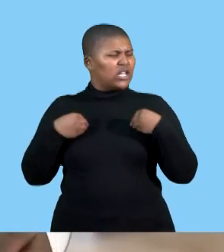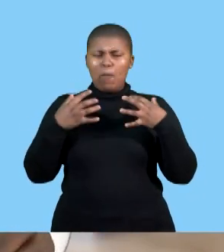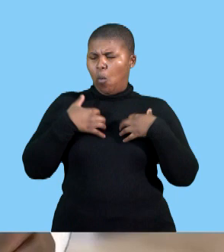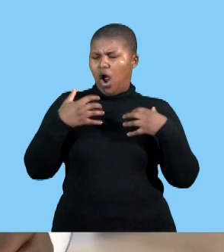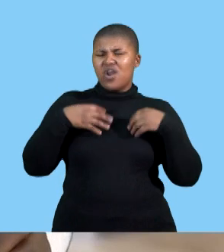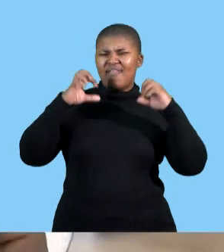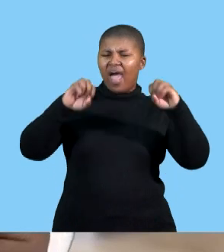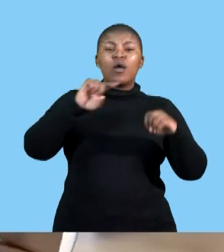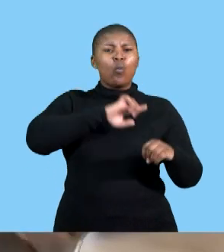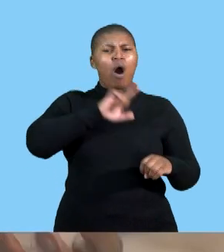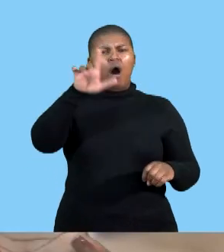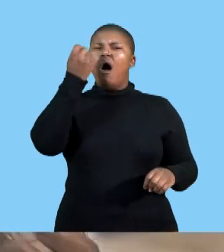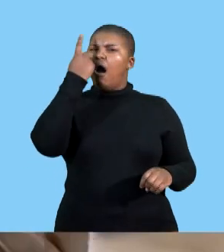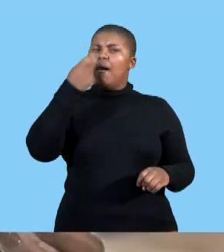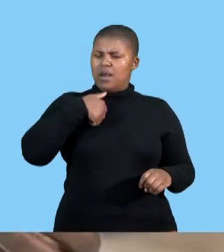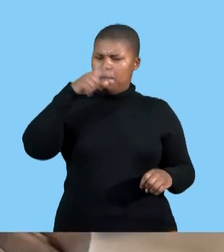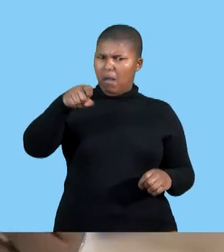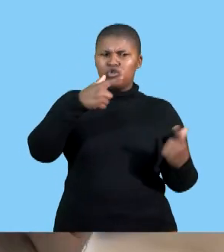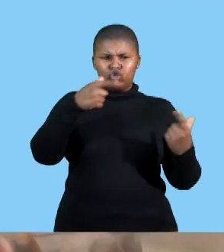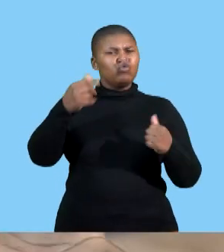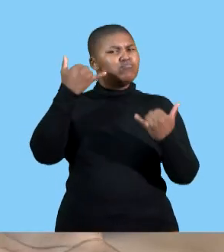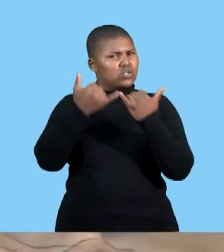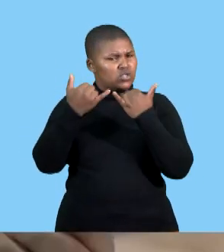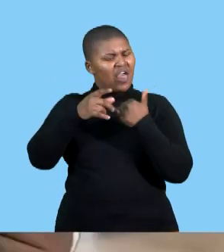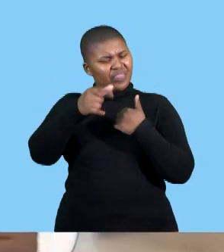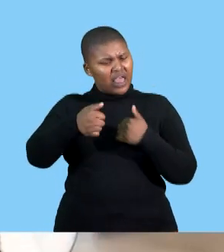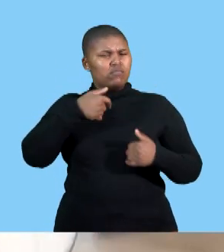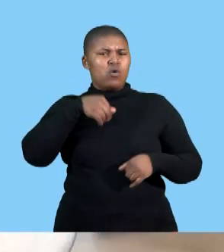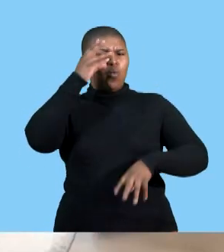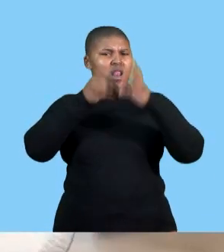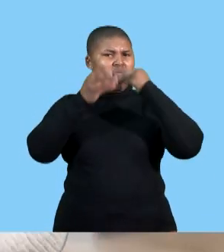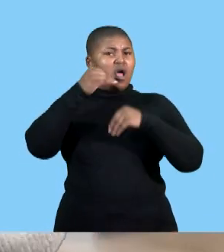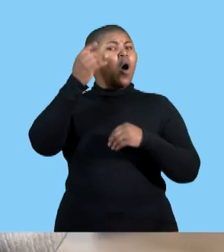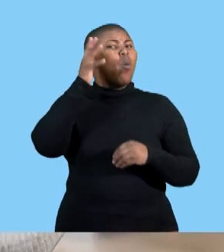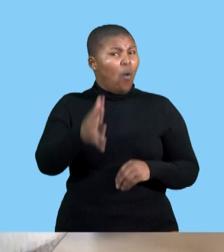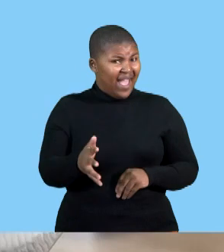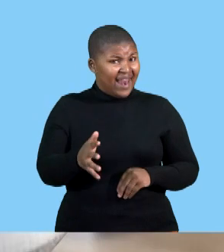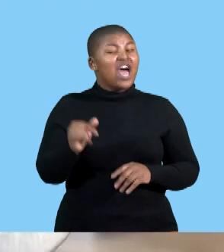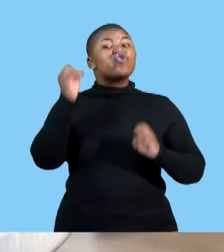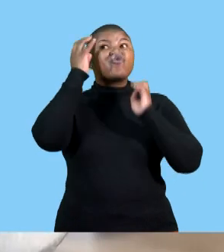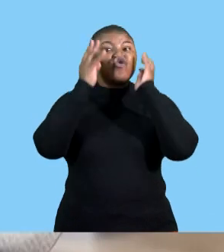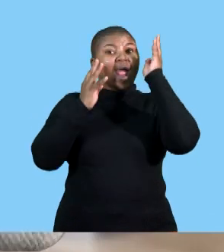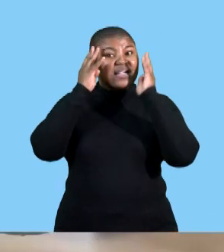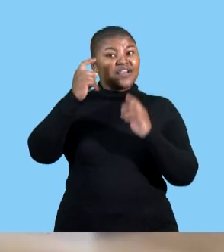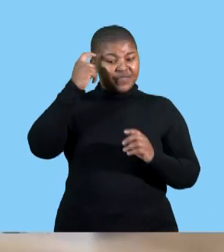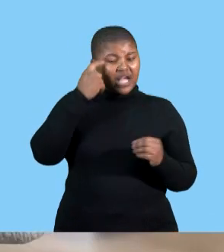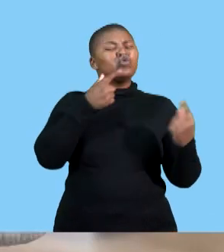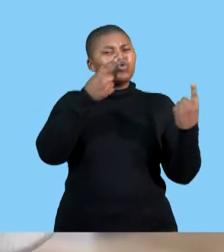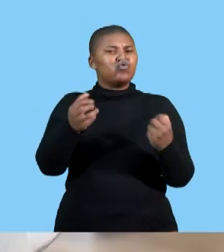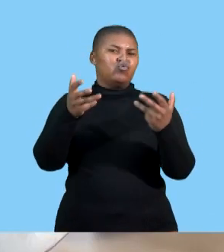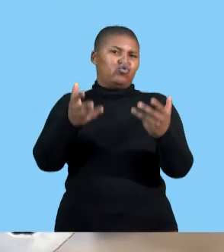that you need to make mistakes in order for you to learn. Do you understand? So that is what a creative thinker does,